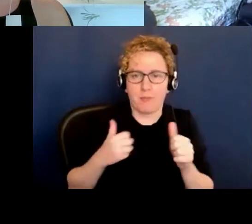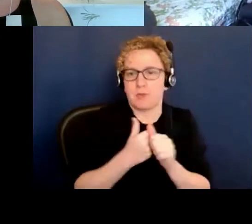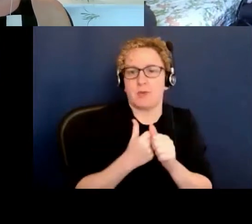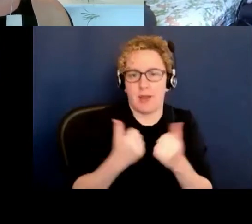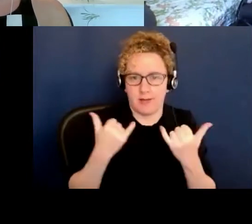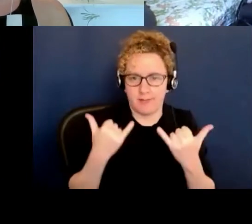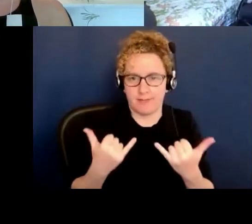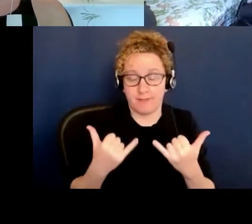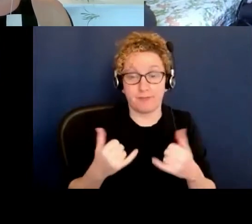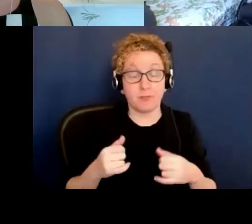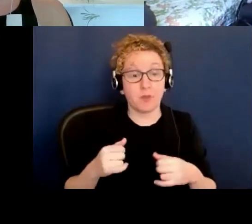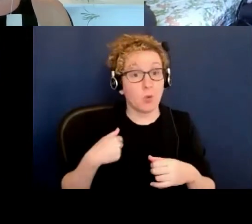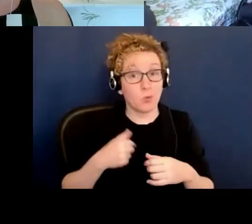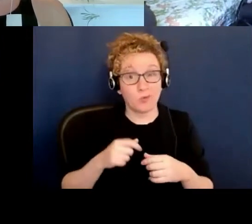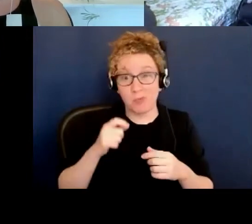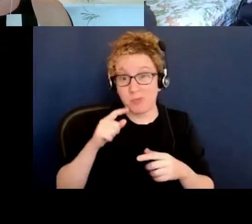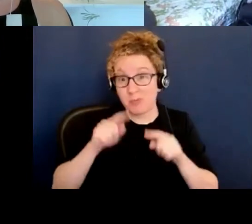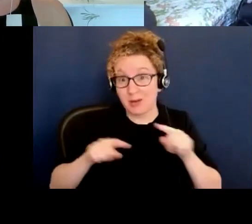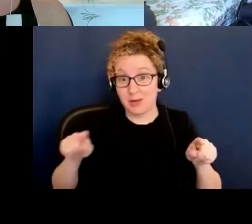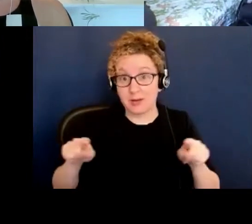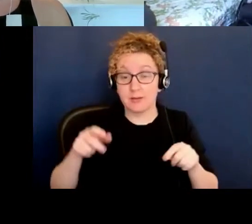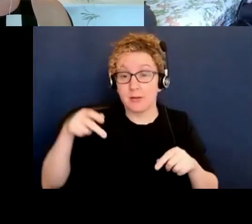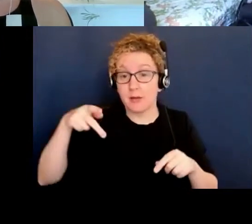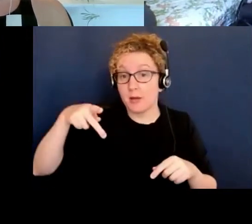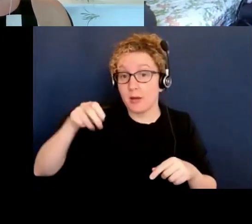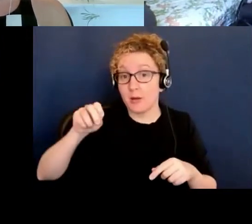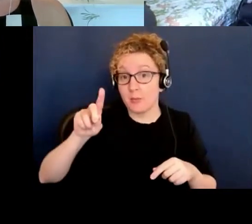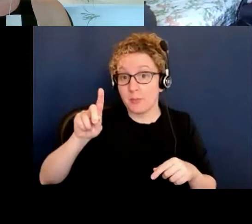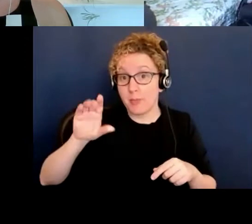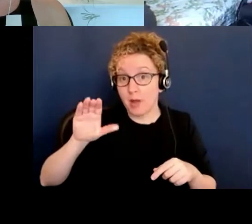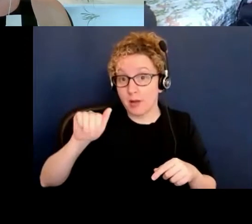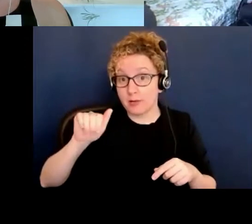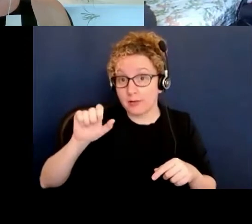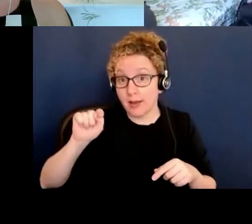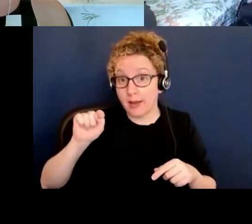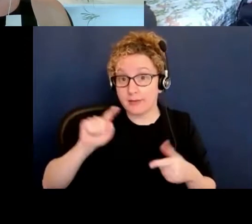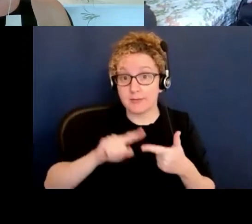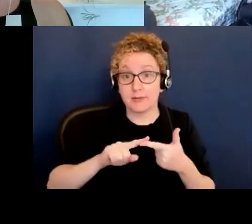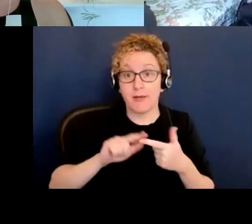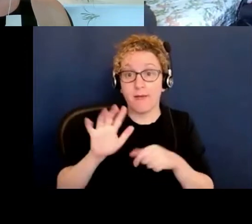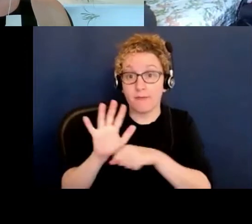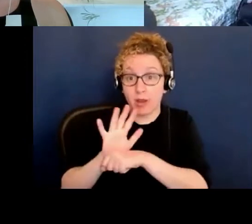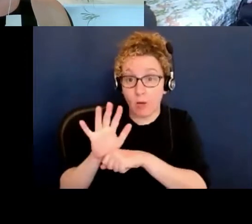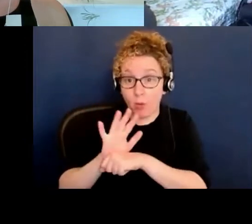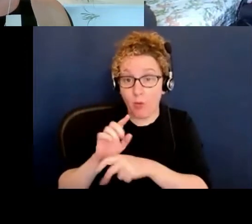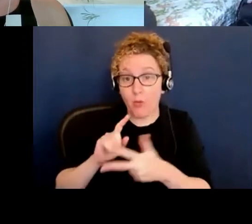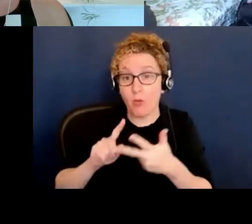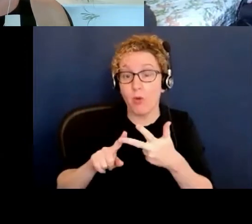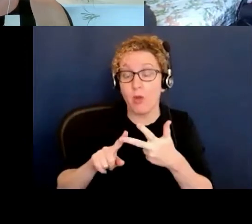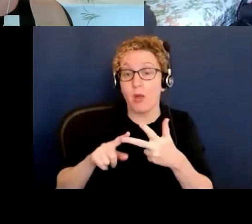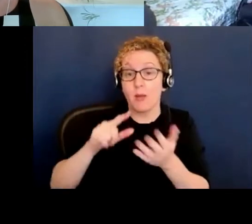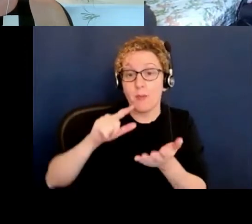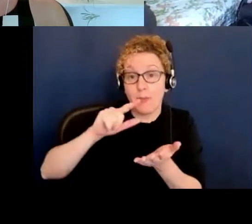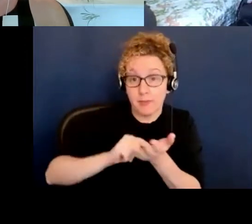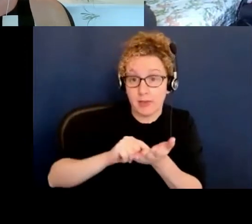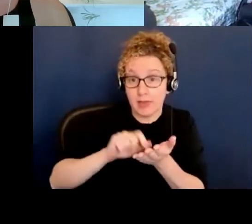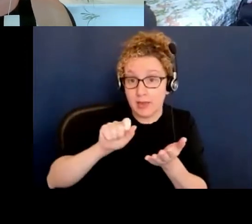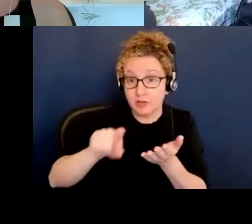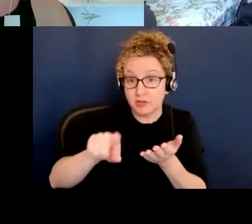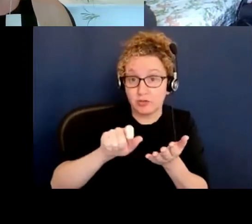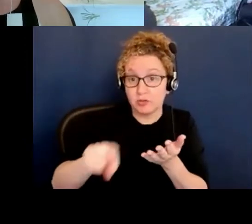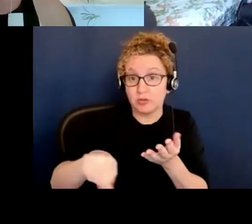podcasts, videos, publications, webinars, this